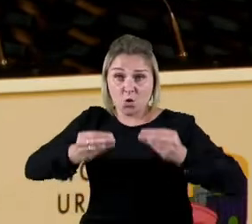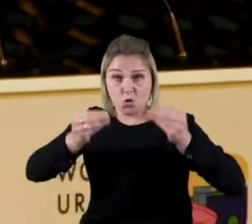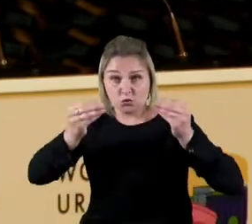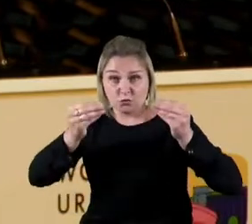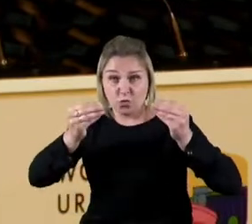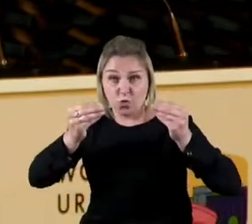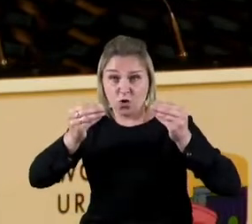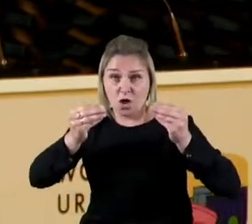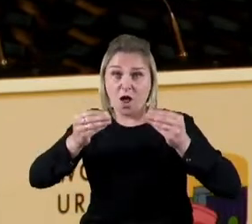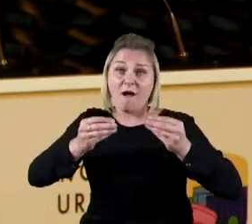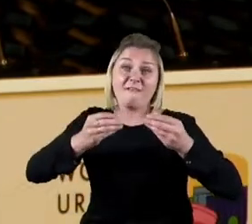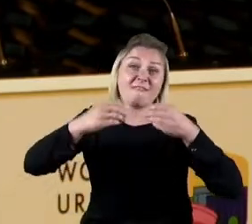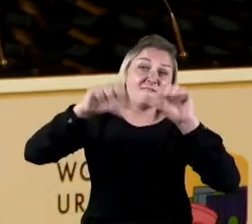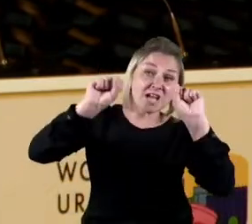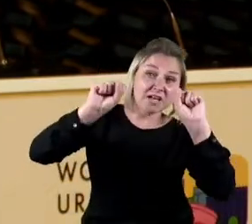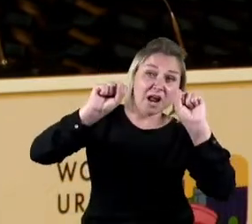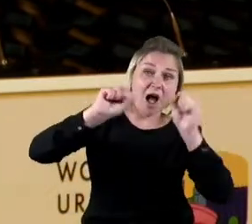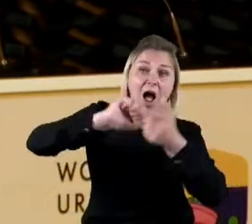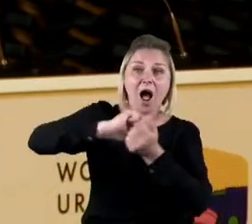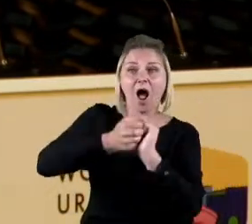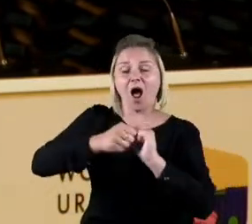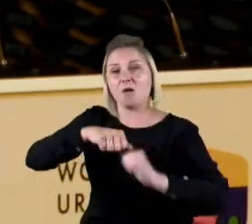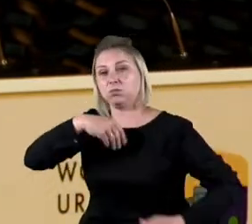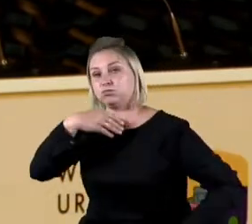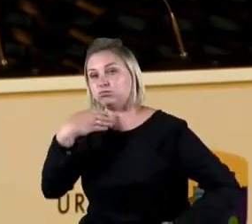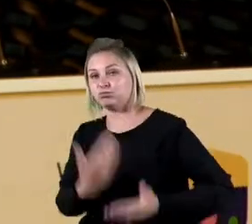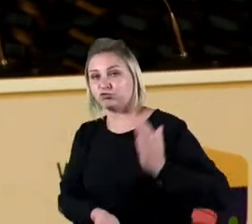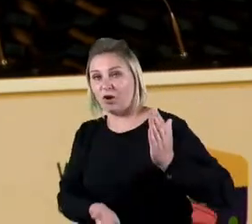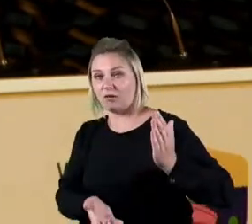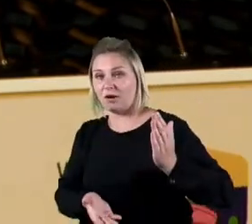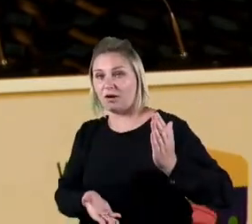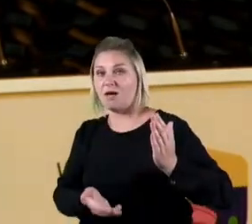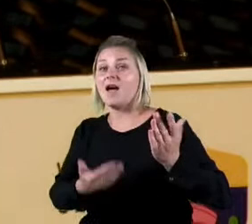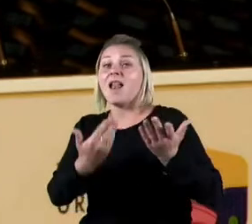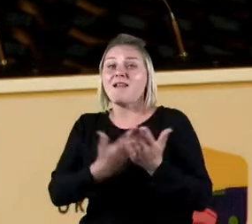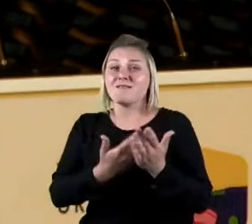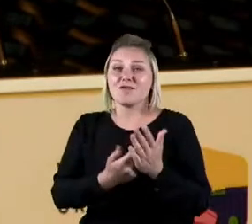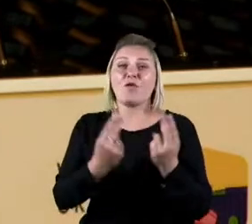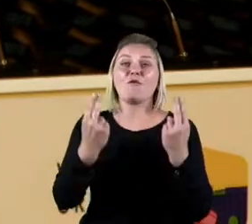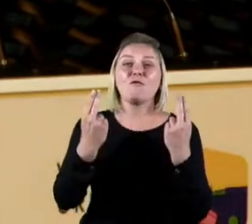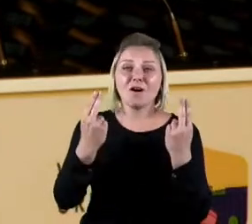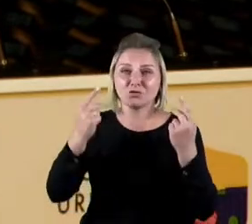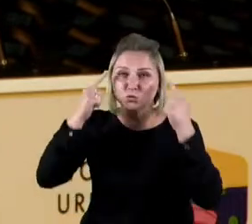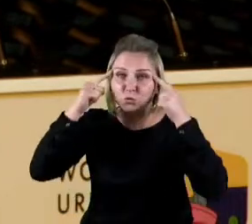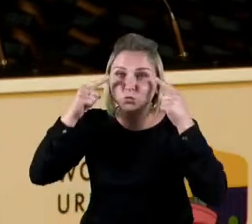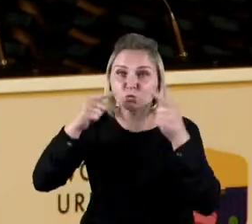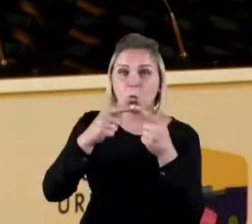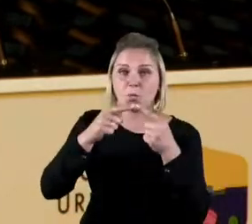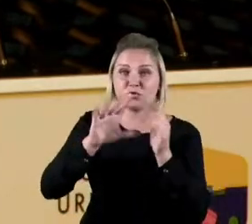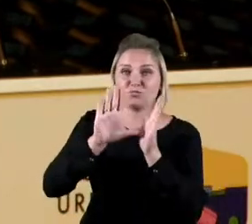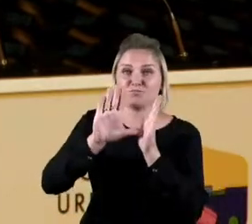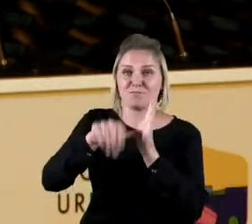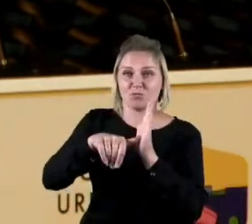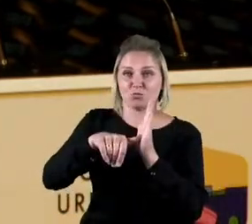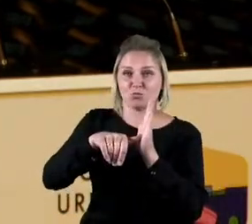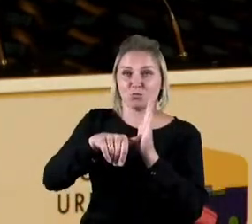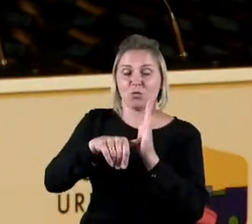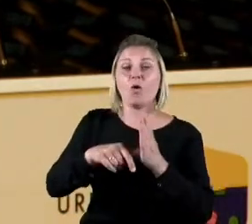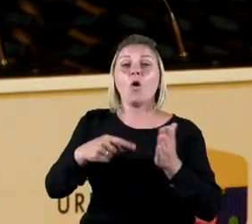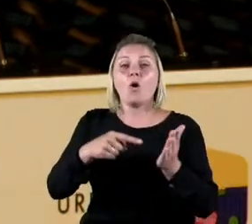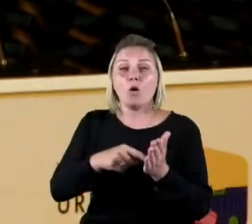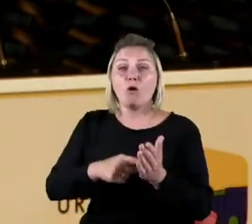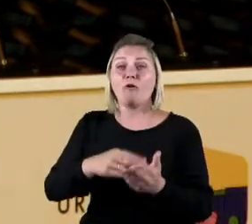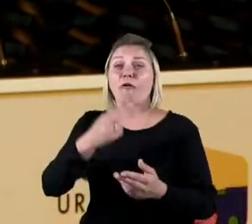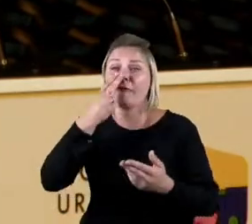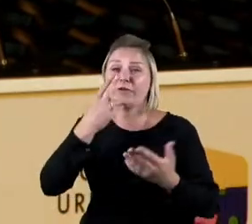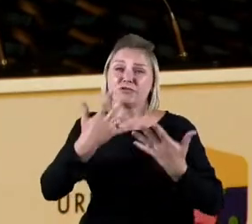now and will be in the future. We're seeing this in terms of the big events, but also some of the small everyday risk